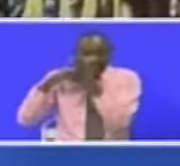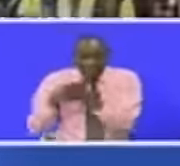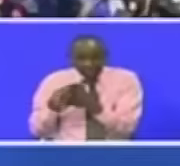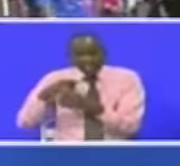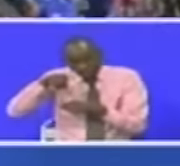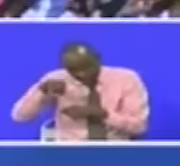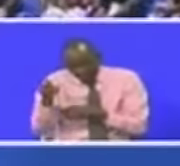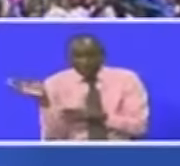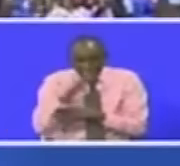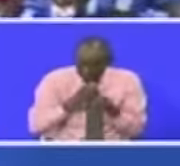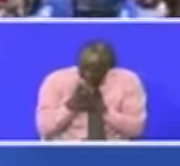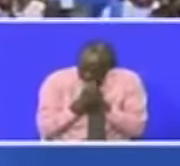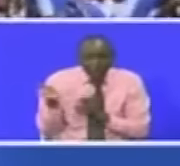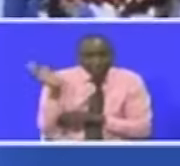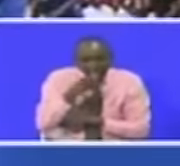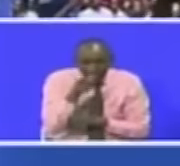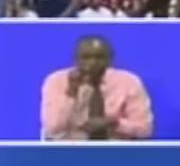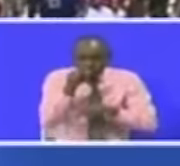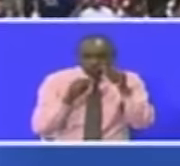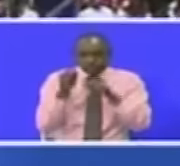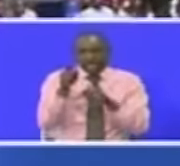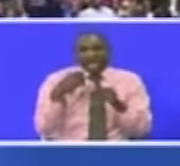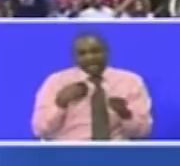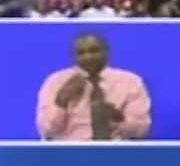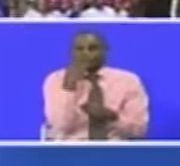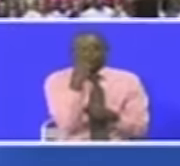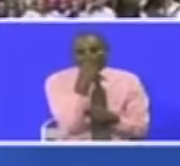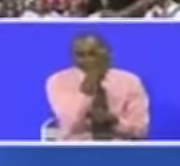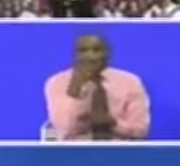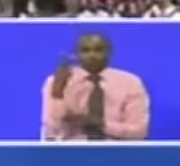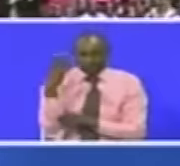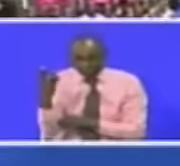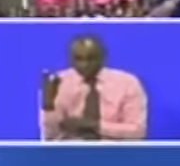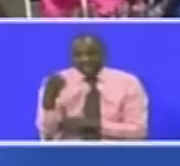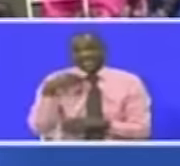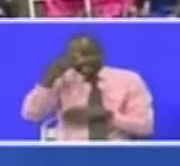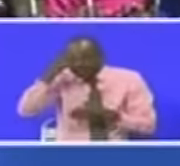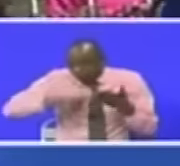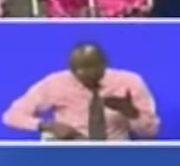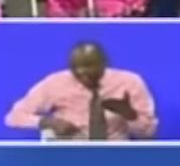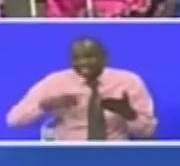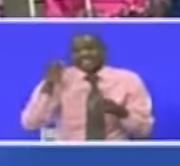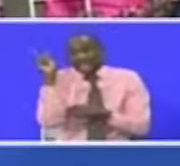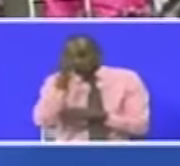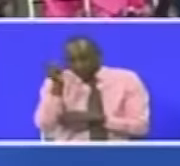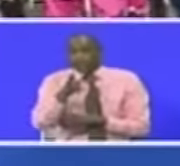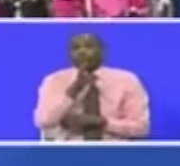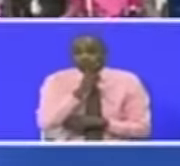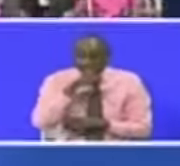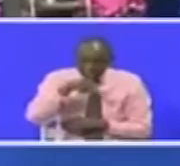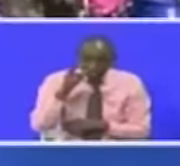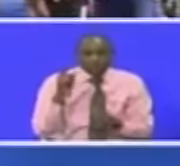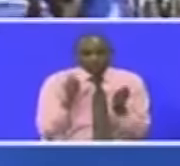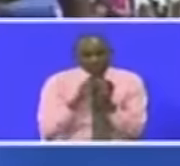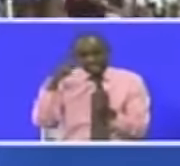a renewed determination for the scores to tie at 24. In the men's third place playoff, Nairobi Water ran over